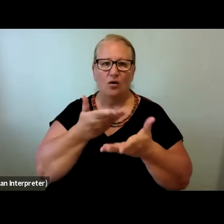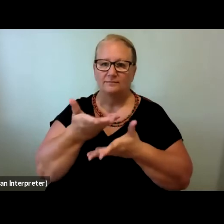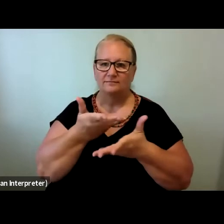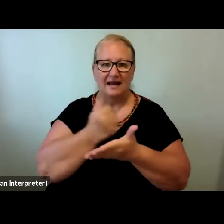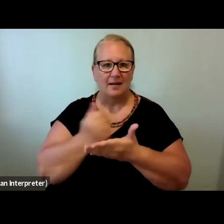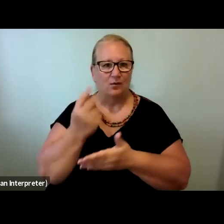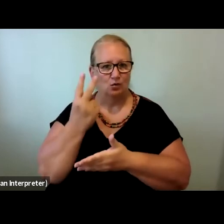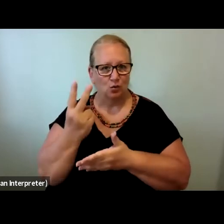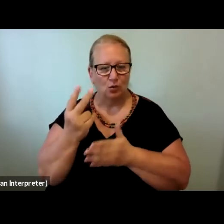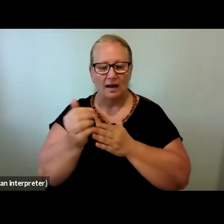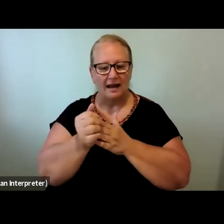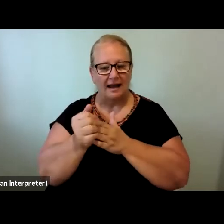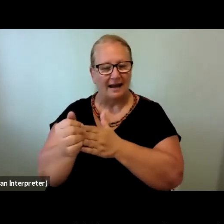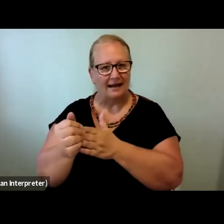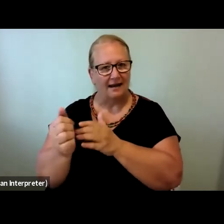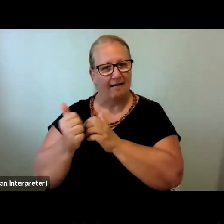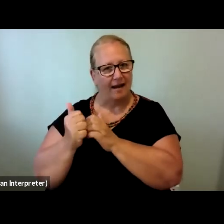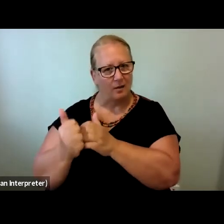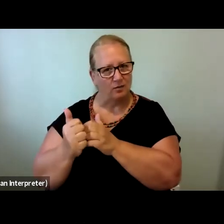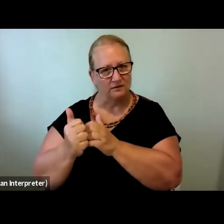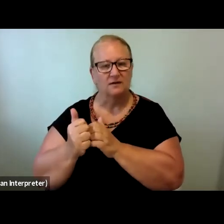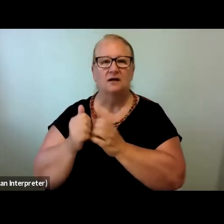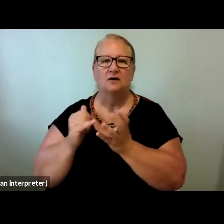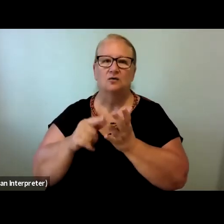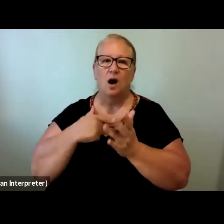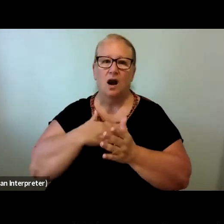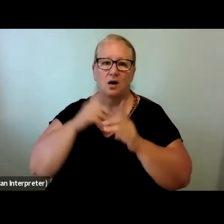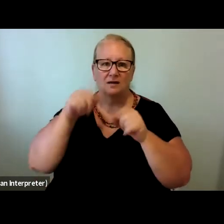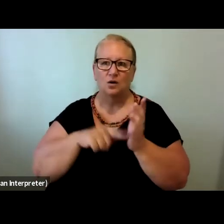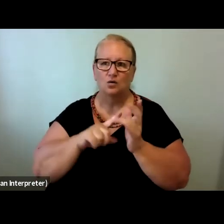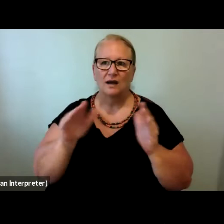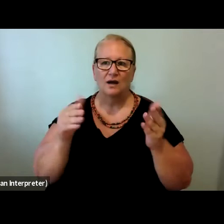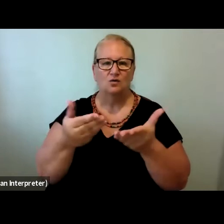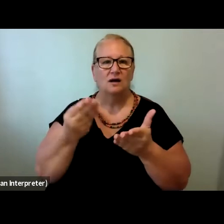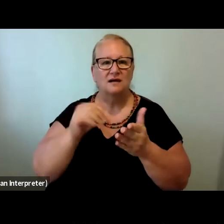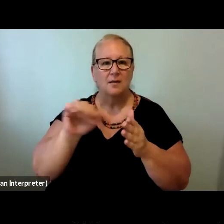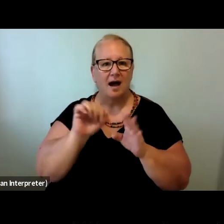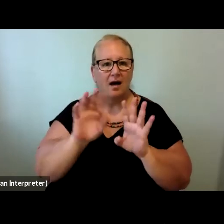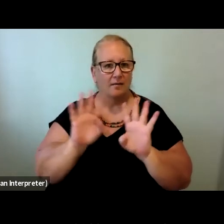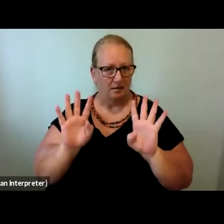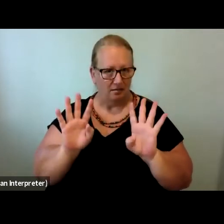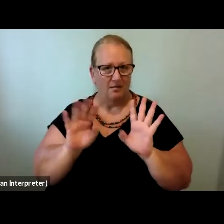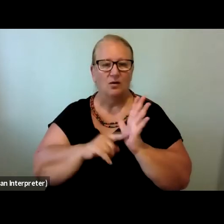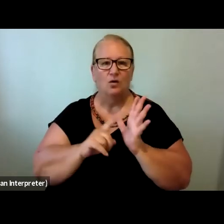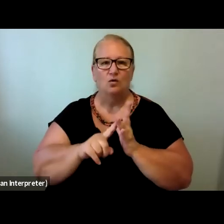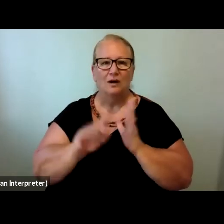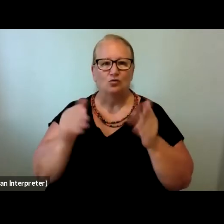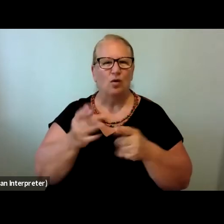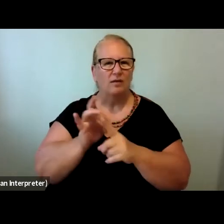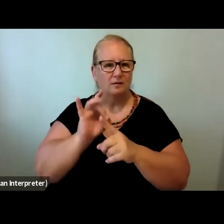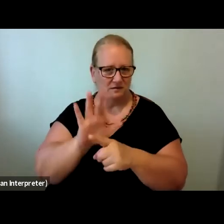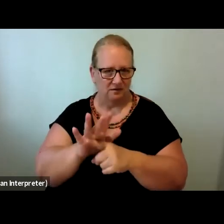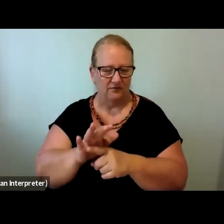in Collaboration. I would like to start by introducing some of our guests and asking them to introduce